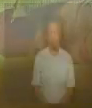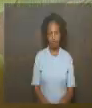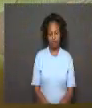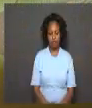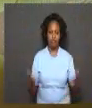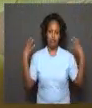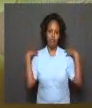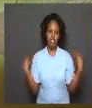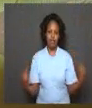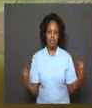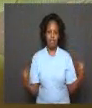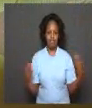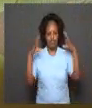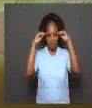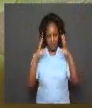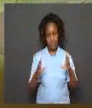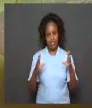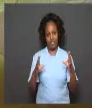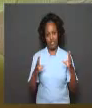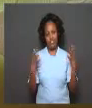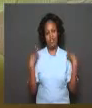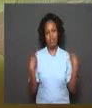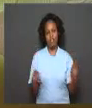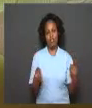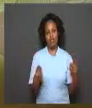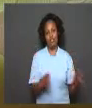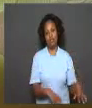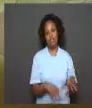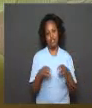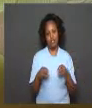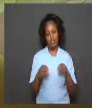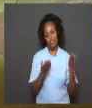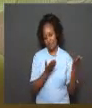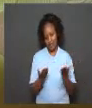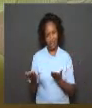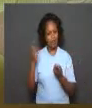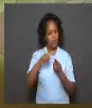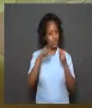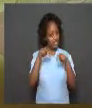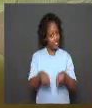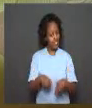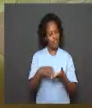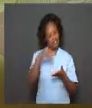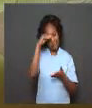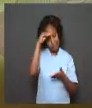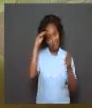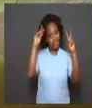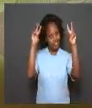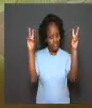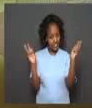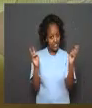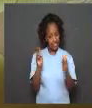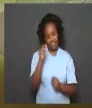Hello, teacher. Hello, students. Welcome to today's lesson